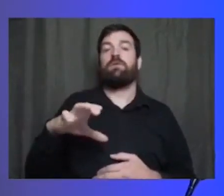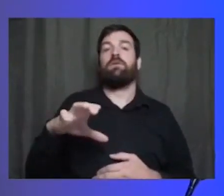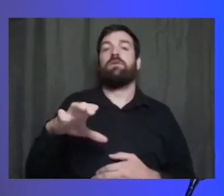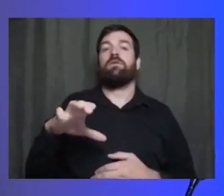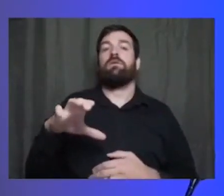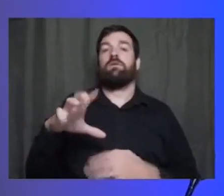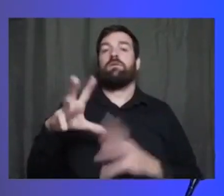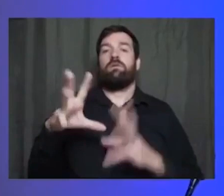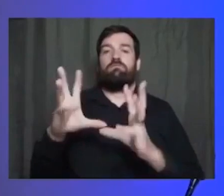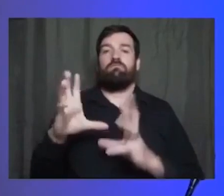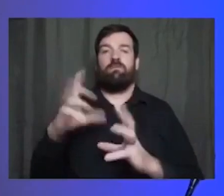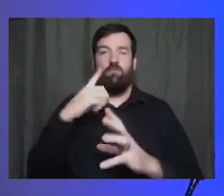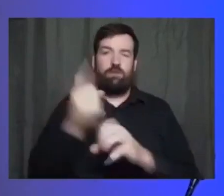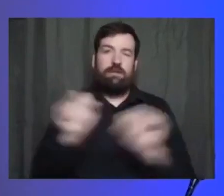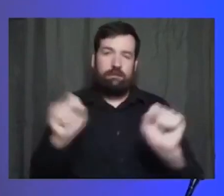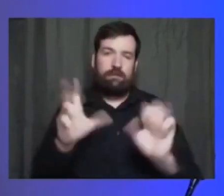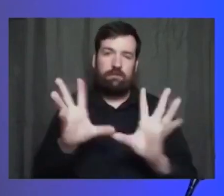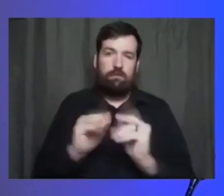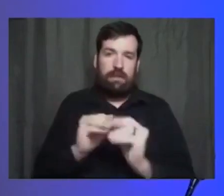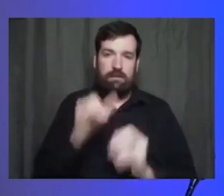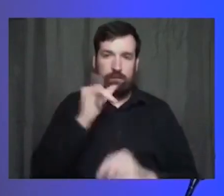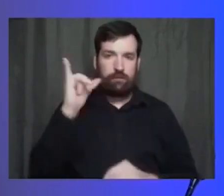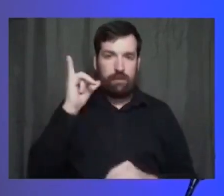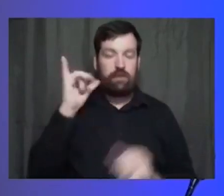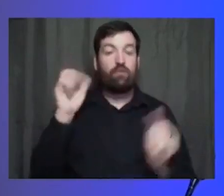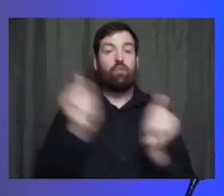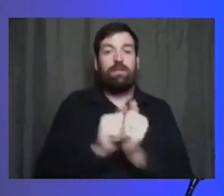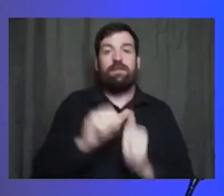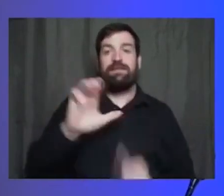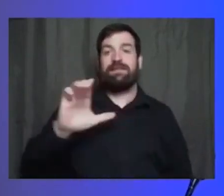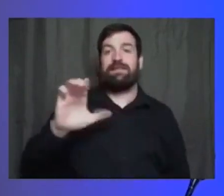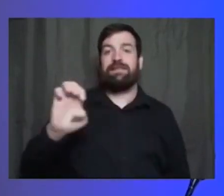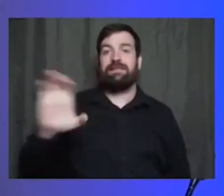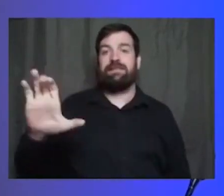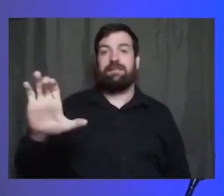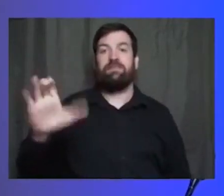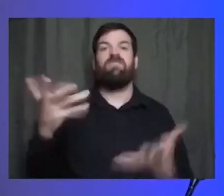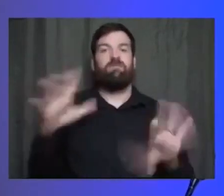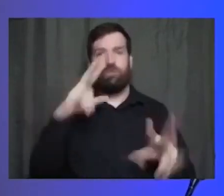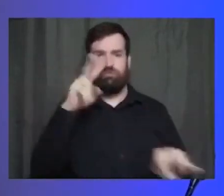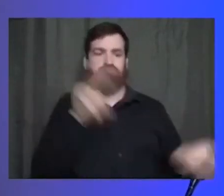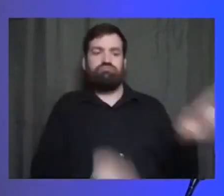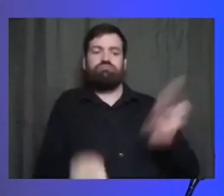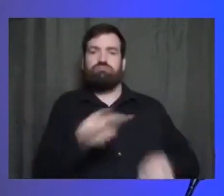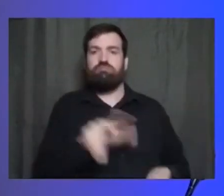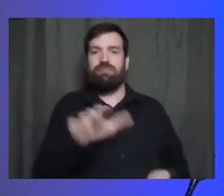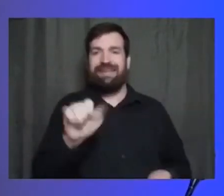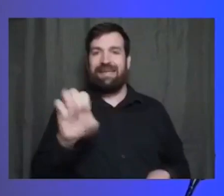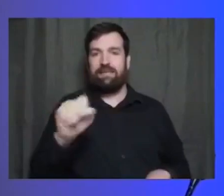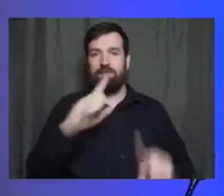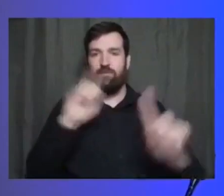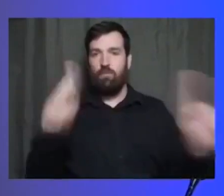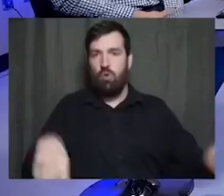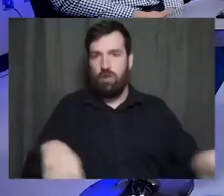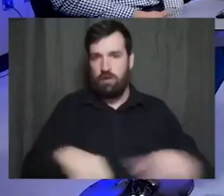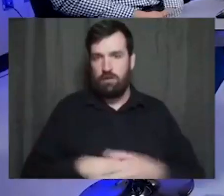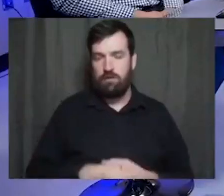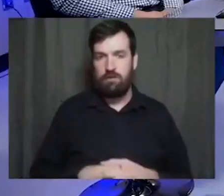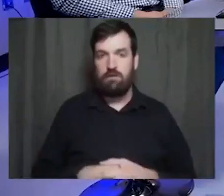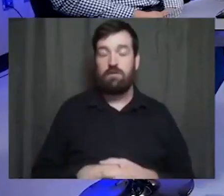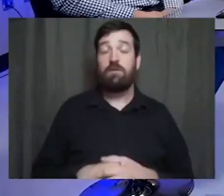yesterday with the CDC, and they've reviewed the cases that have been reported. And it does